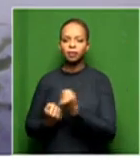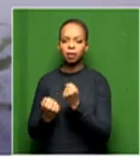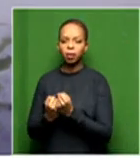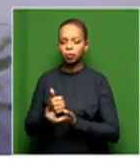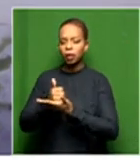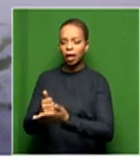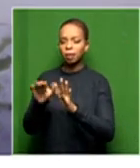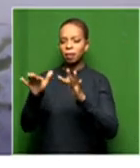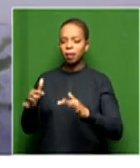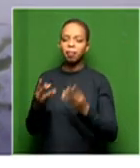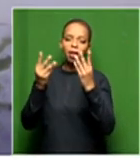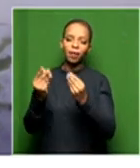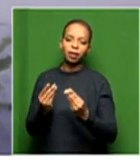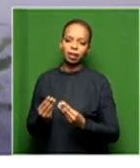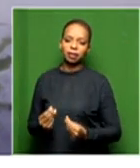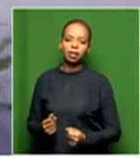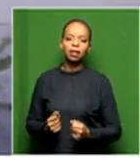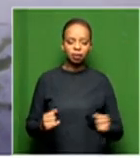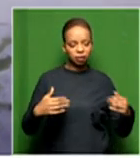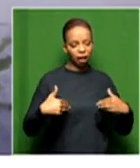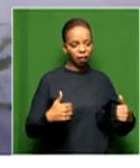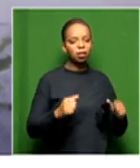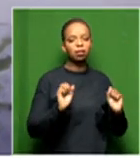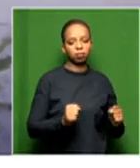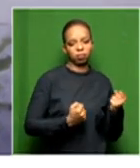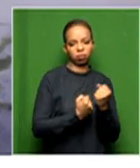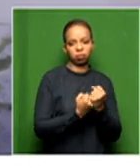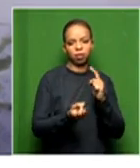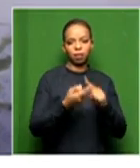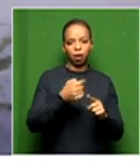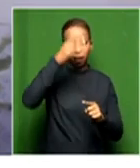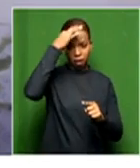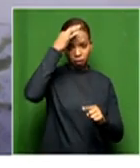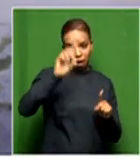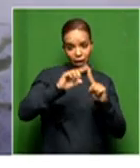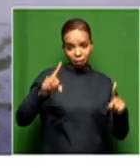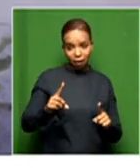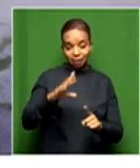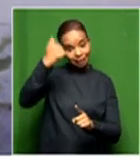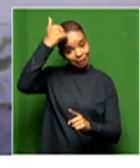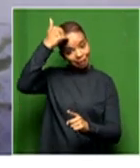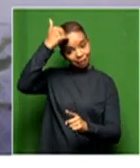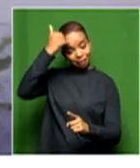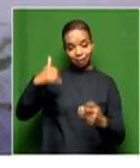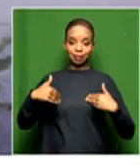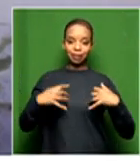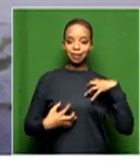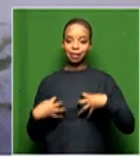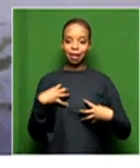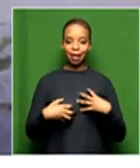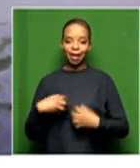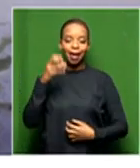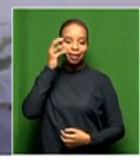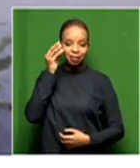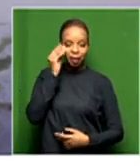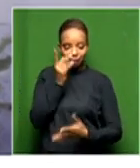health-wise, being sent out from government, but very little being done to support the psychosocial or the emotional experience